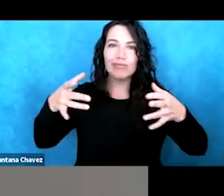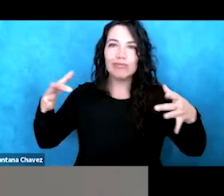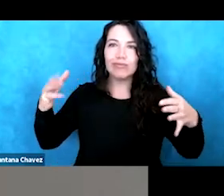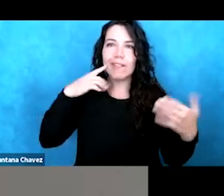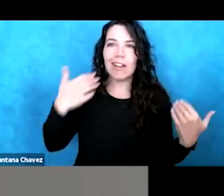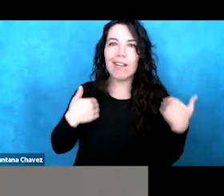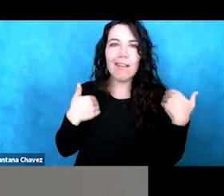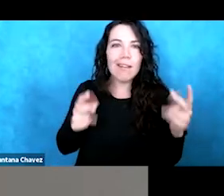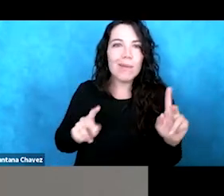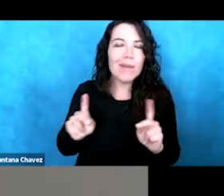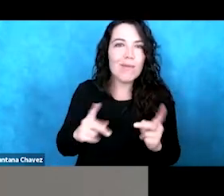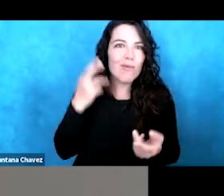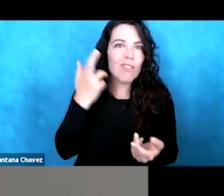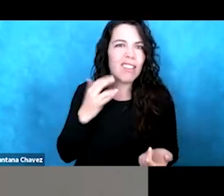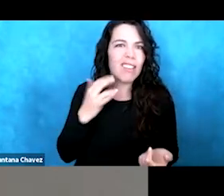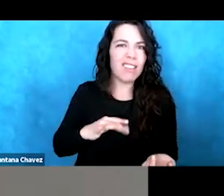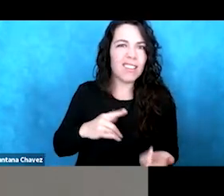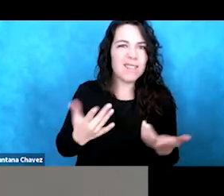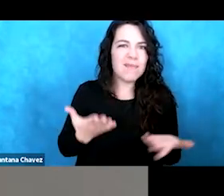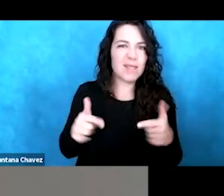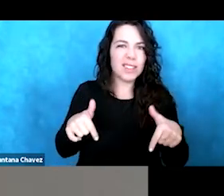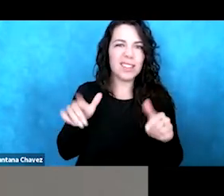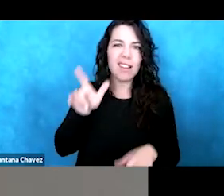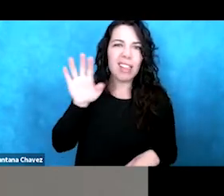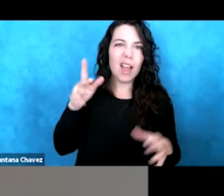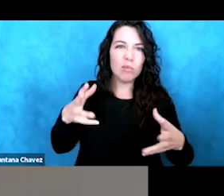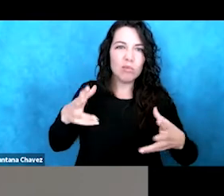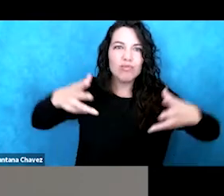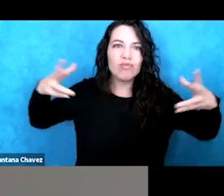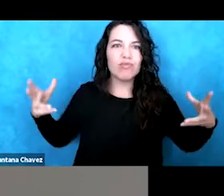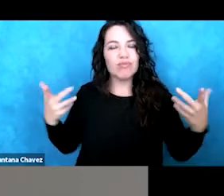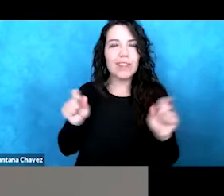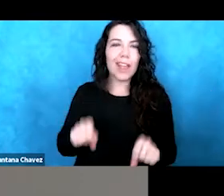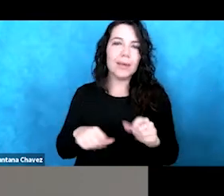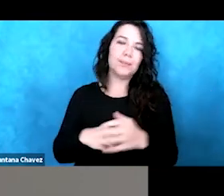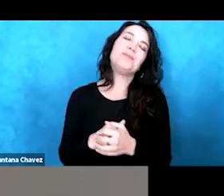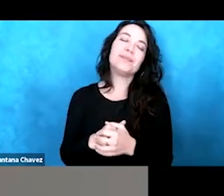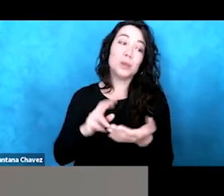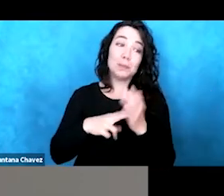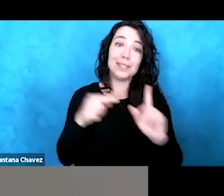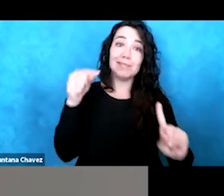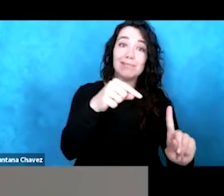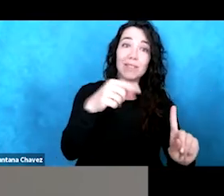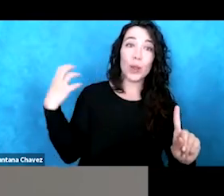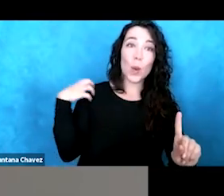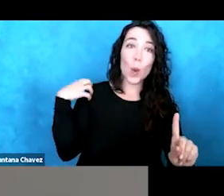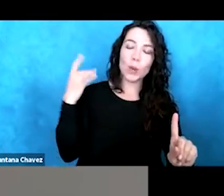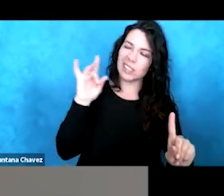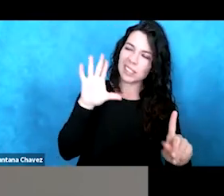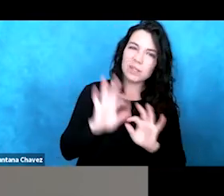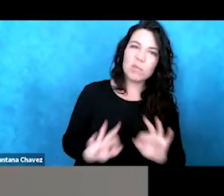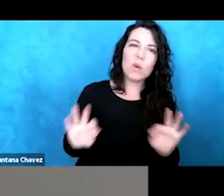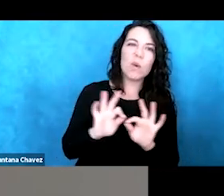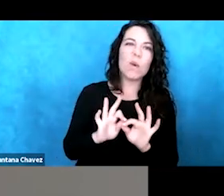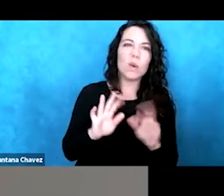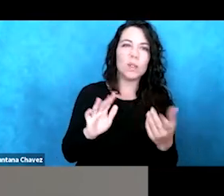to grow this. So understanding that, you know, the coach is a really, really important component of this work. How could we